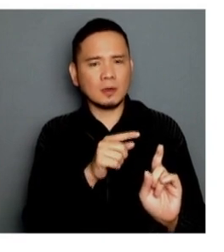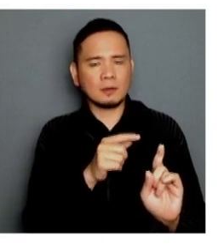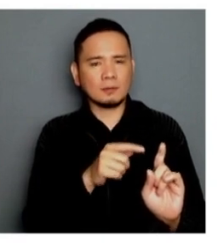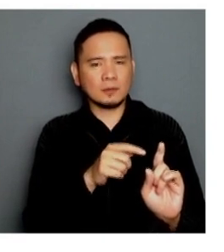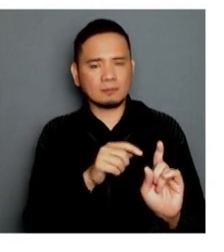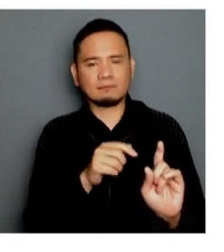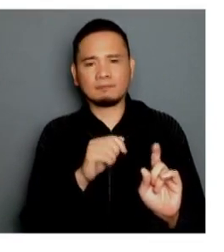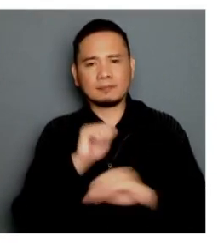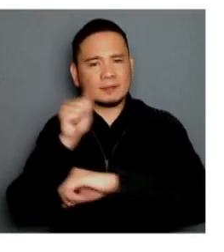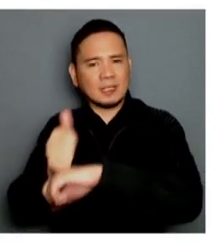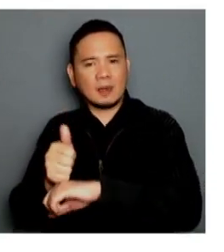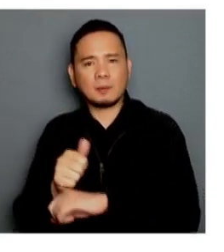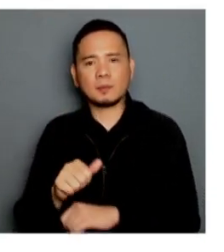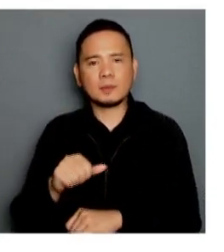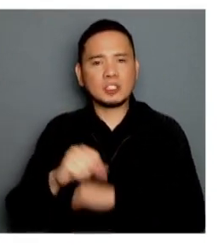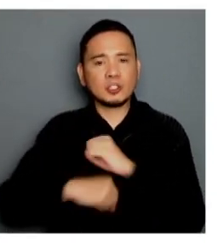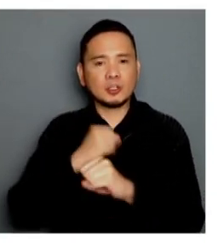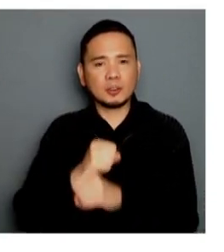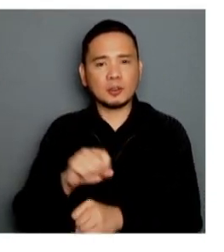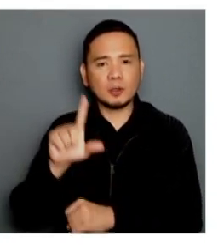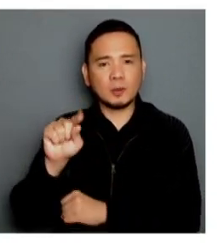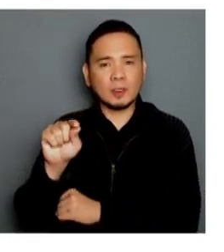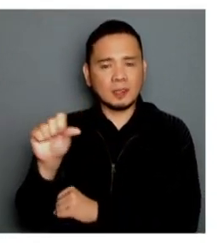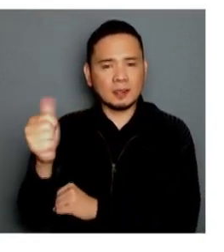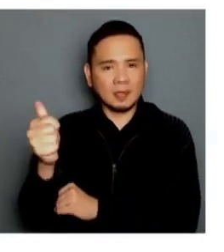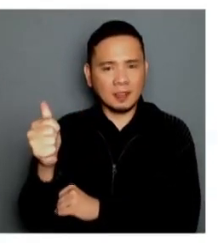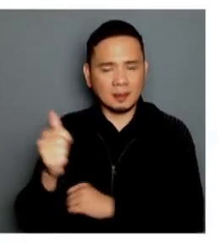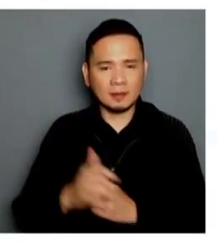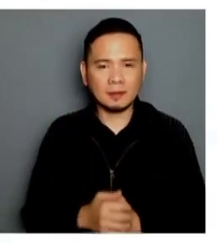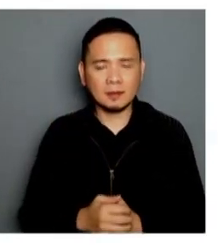2010, but only installed in